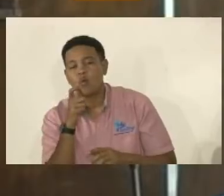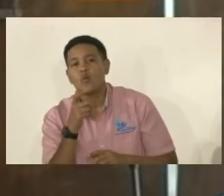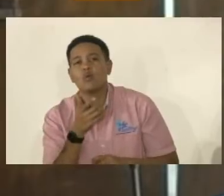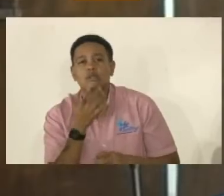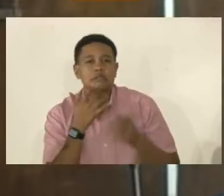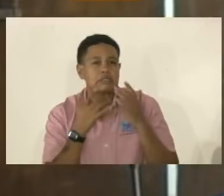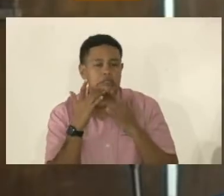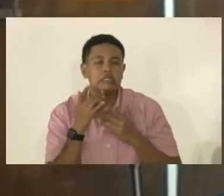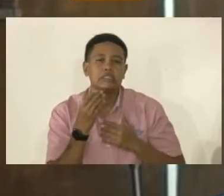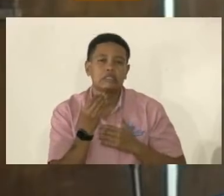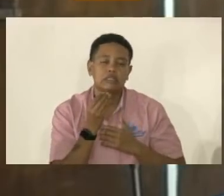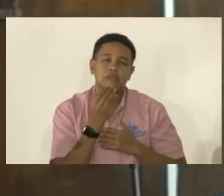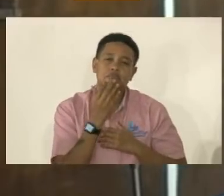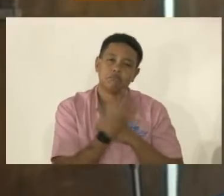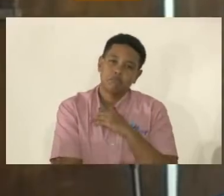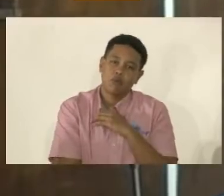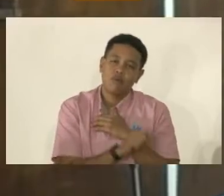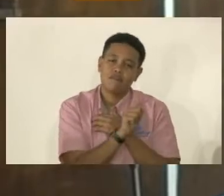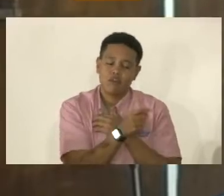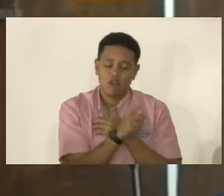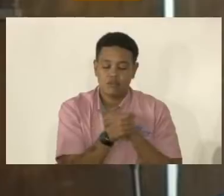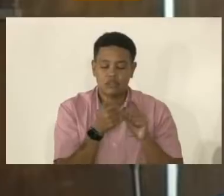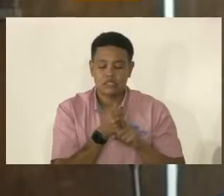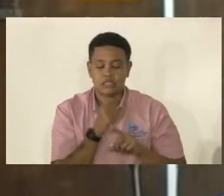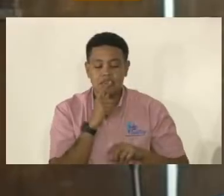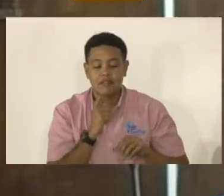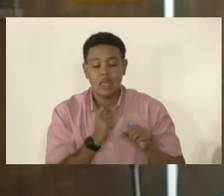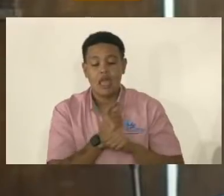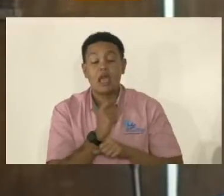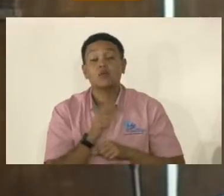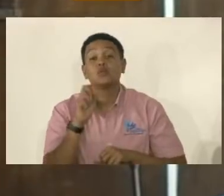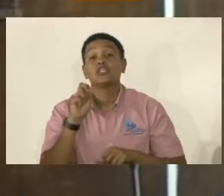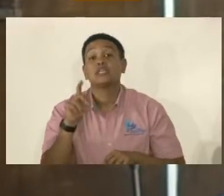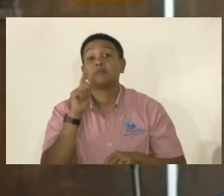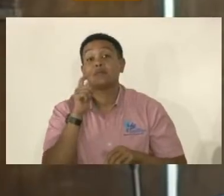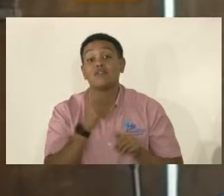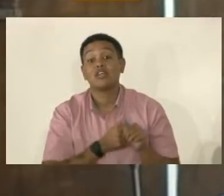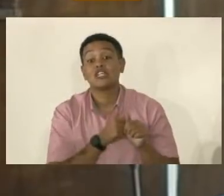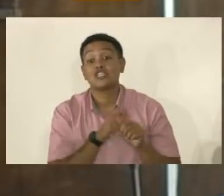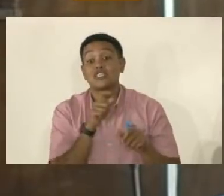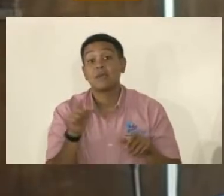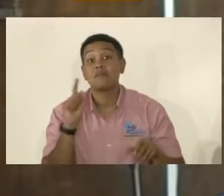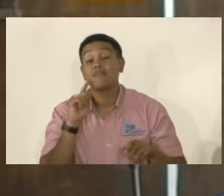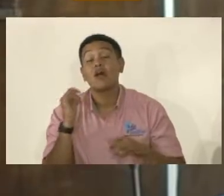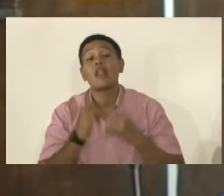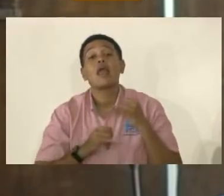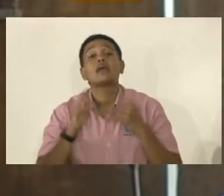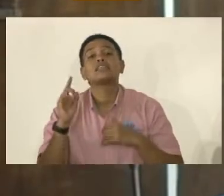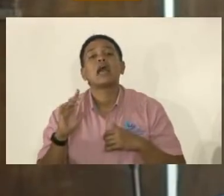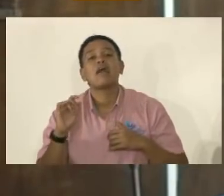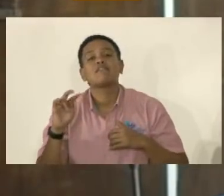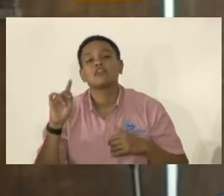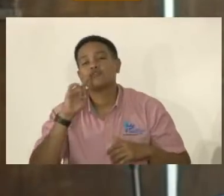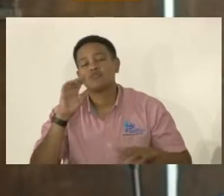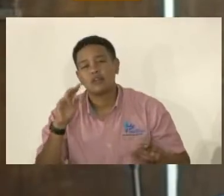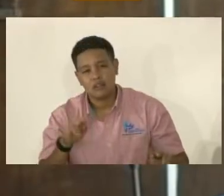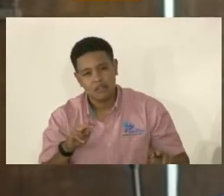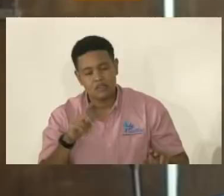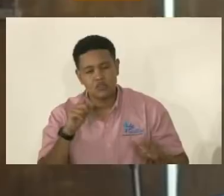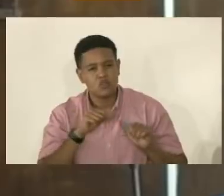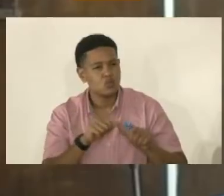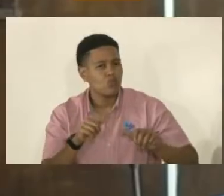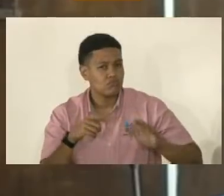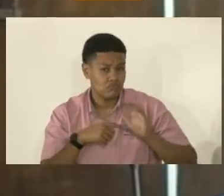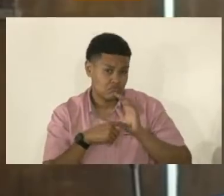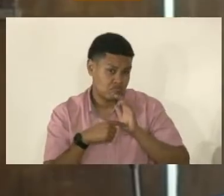disadvantaged. The graph of annual GDP per capita for the last half century is sobering. Shows that we have not had consistent